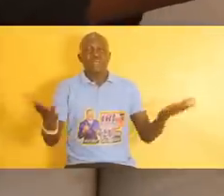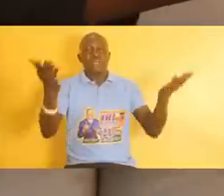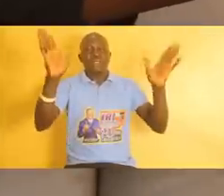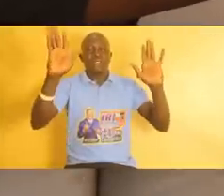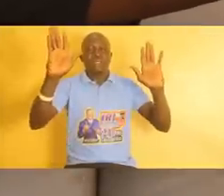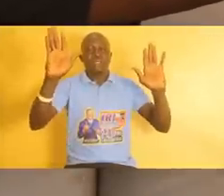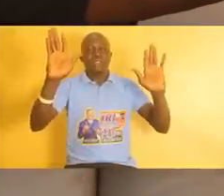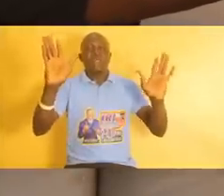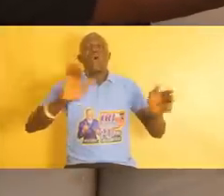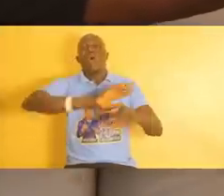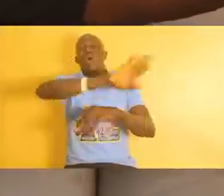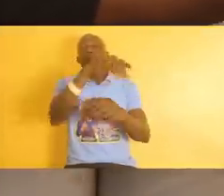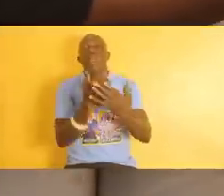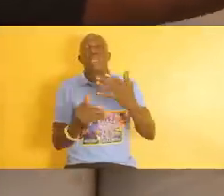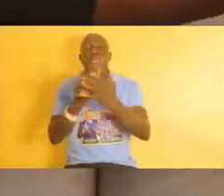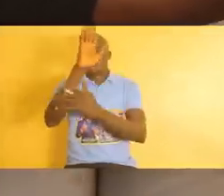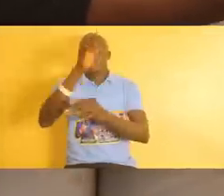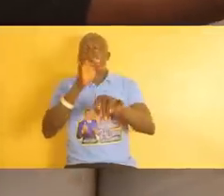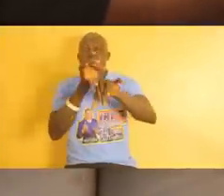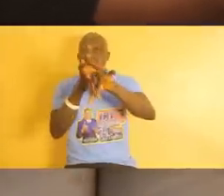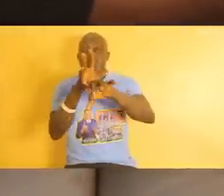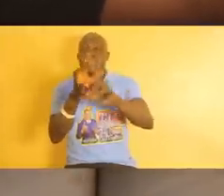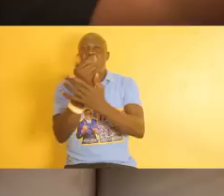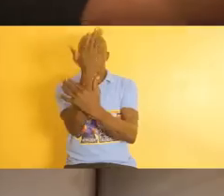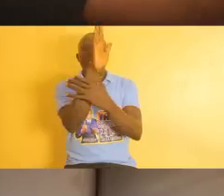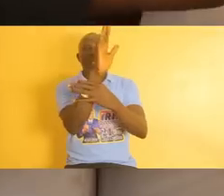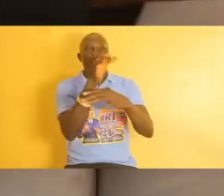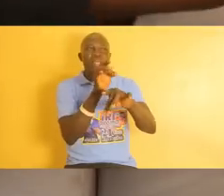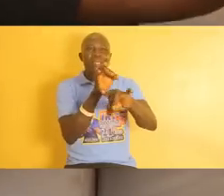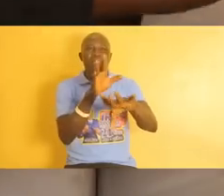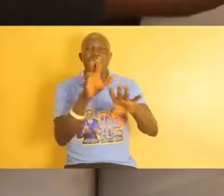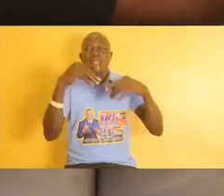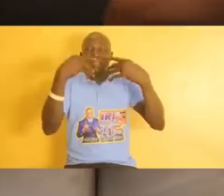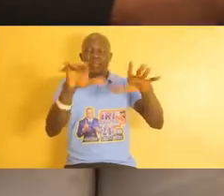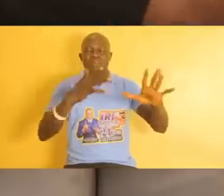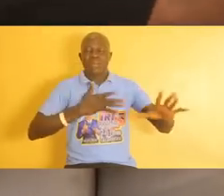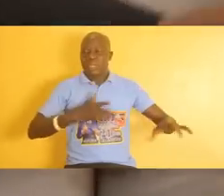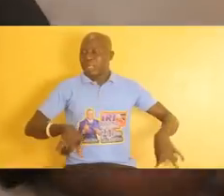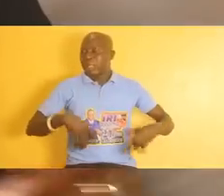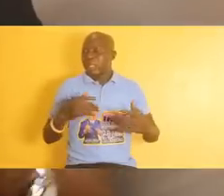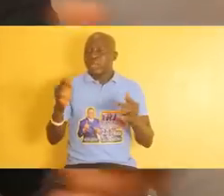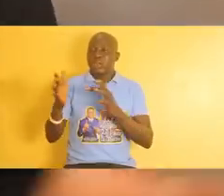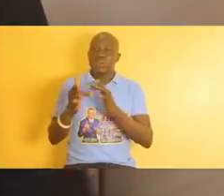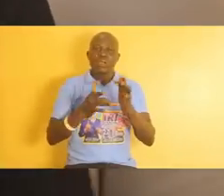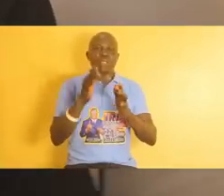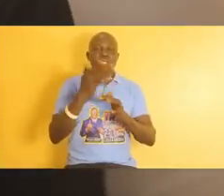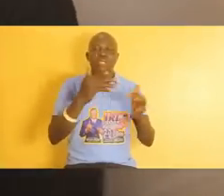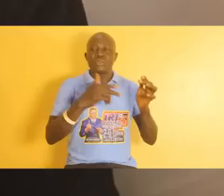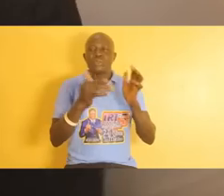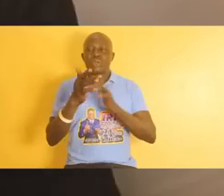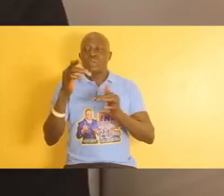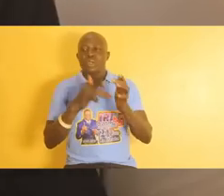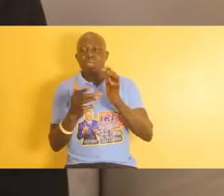lift up your hands. Every hand of victory. Hand of victory. And